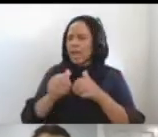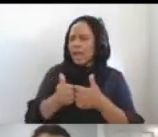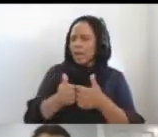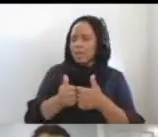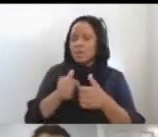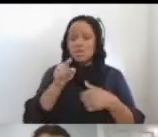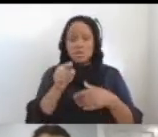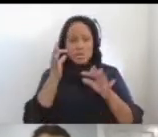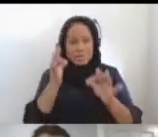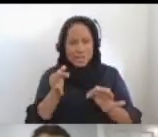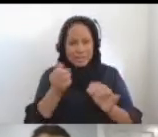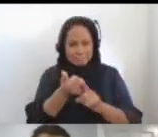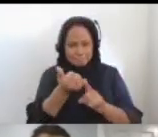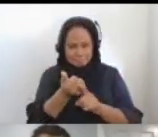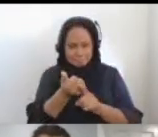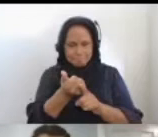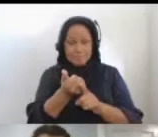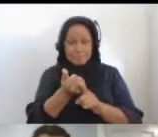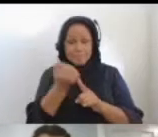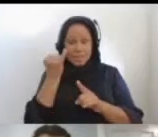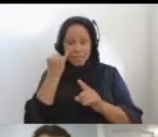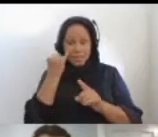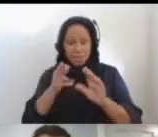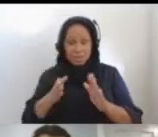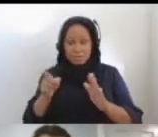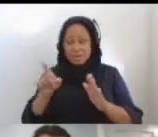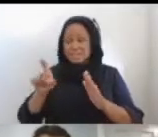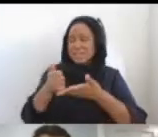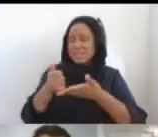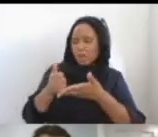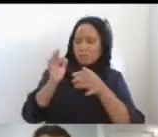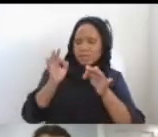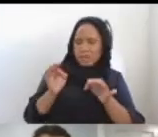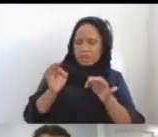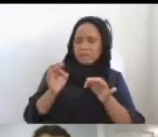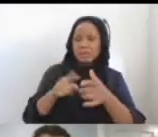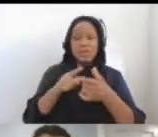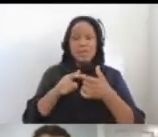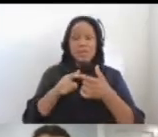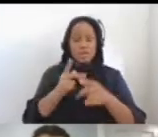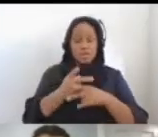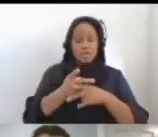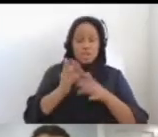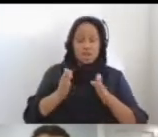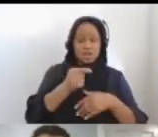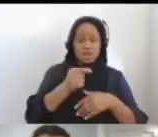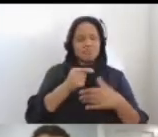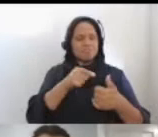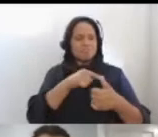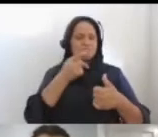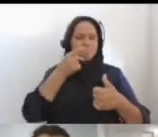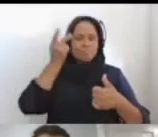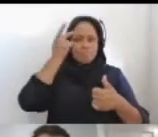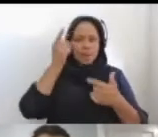what you want to do. And if the participant needs assistance in making that decision, then the caregivers, whether it's their parents or